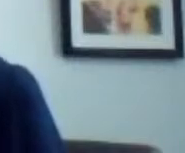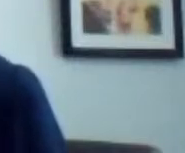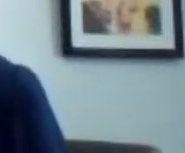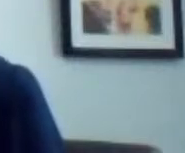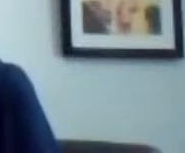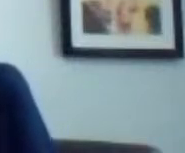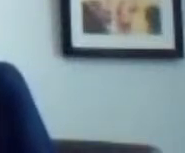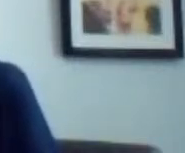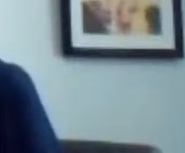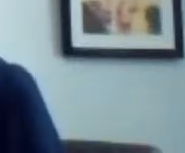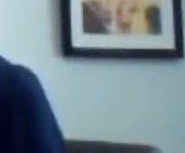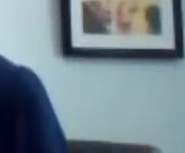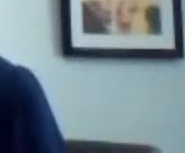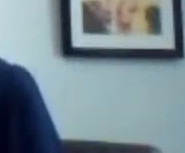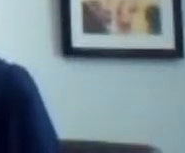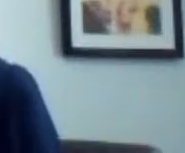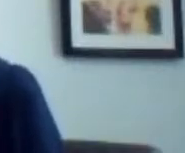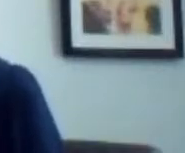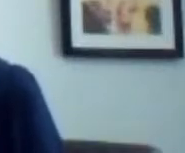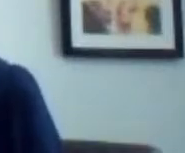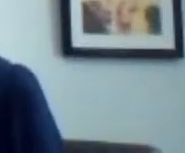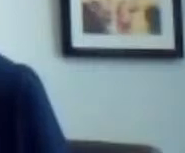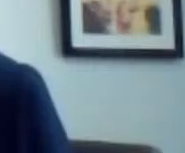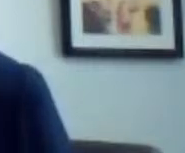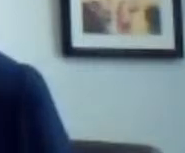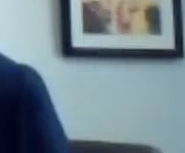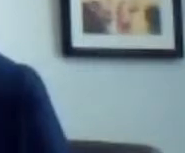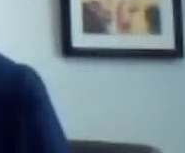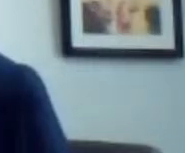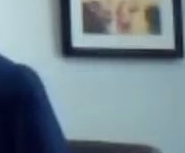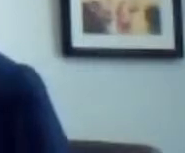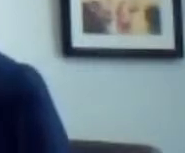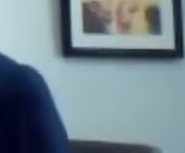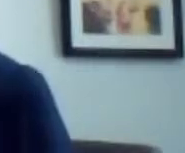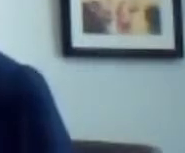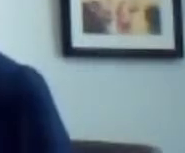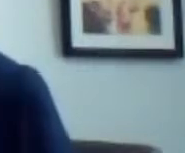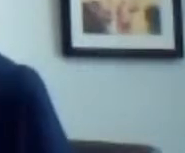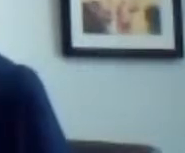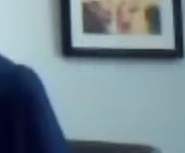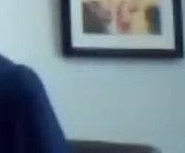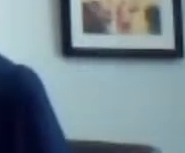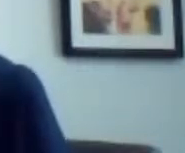aspect, and they brought attention or shed light